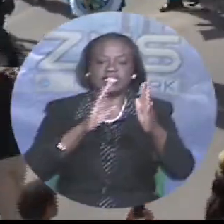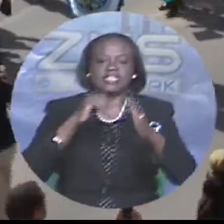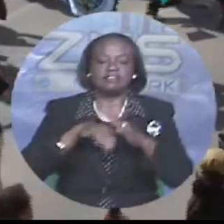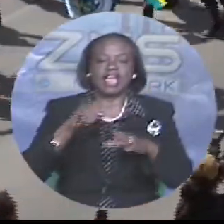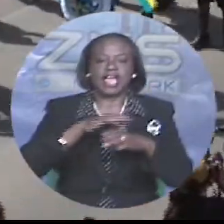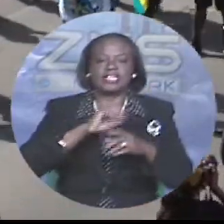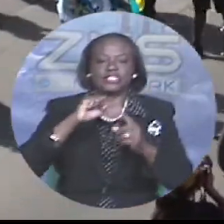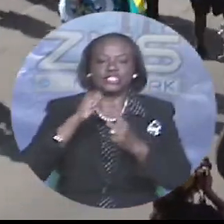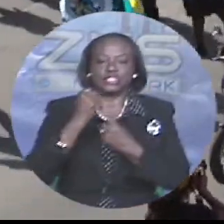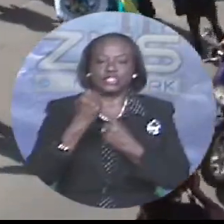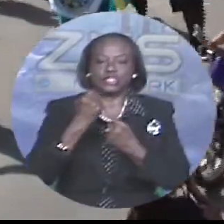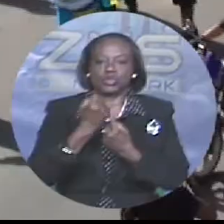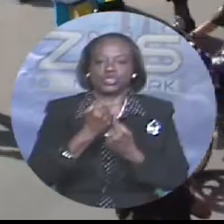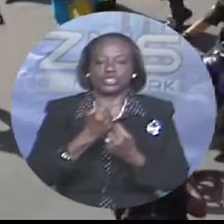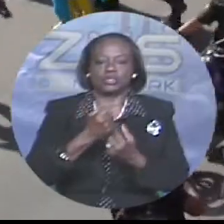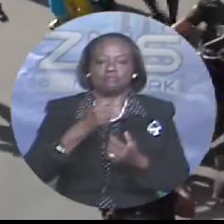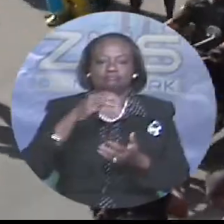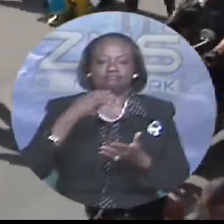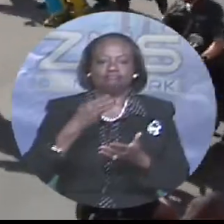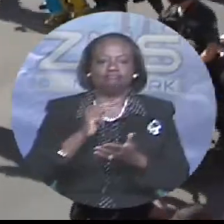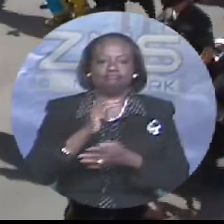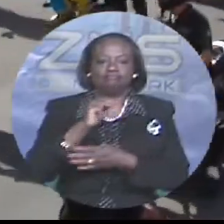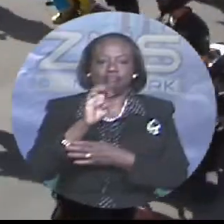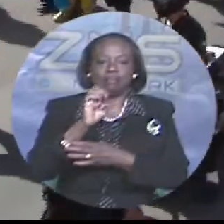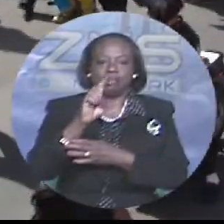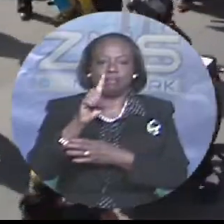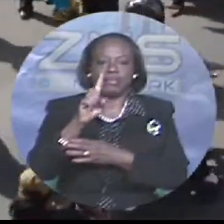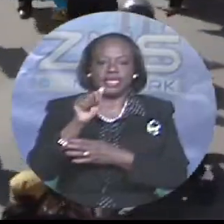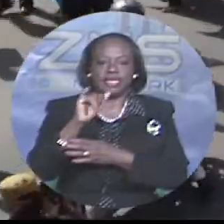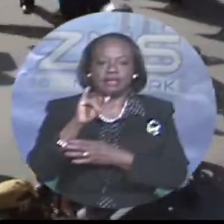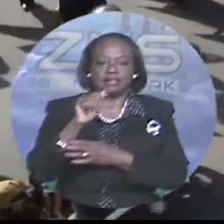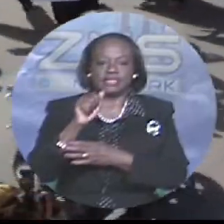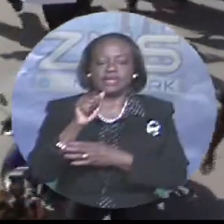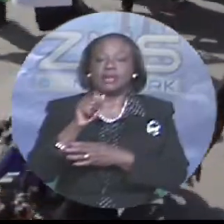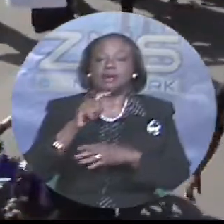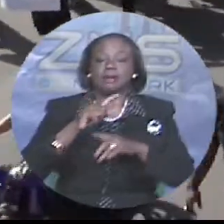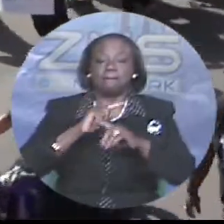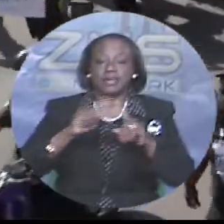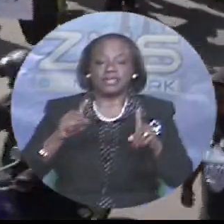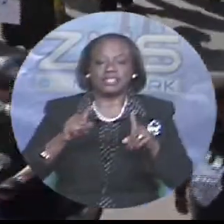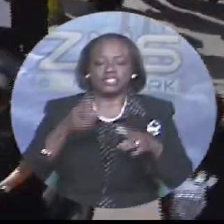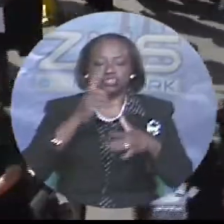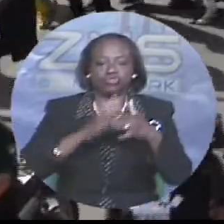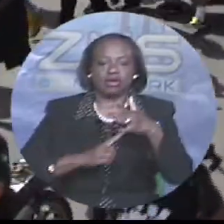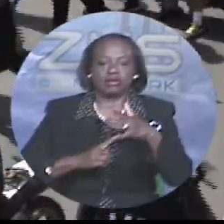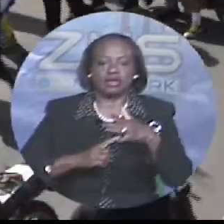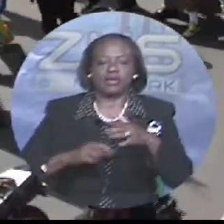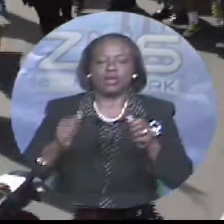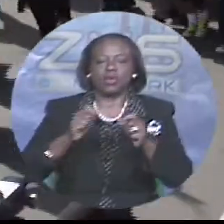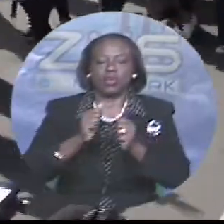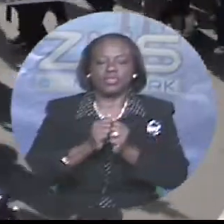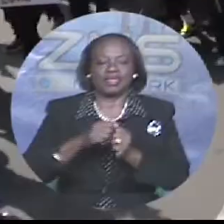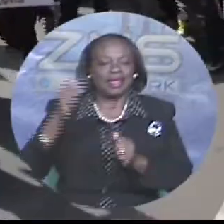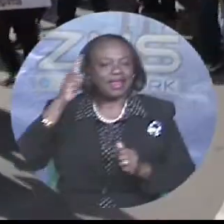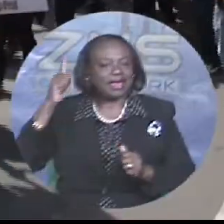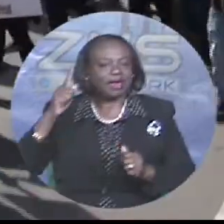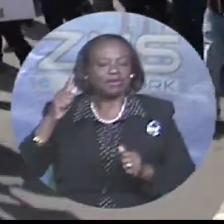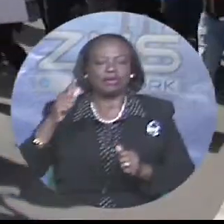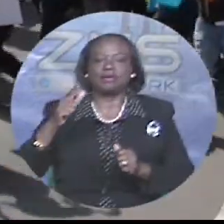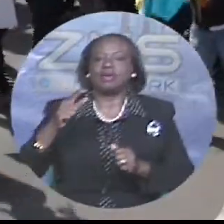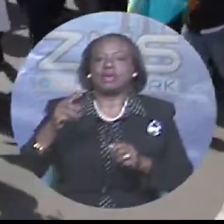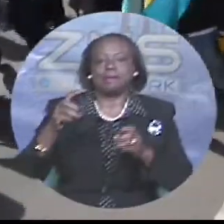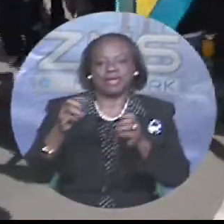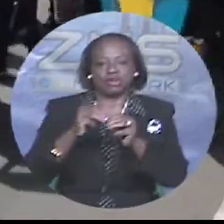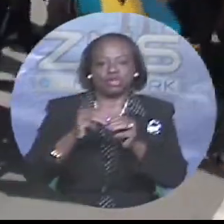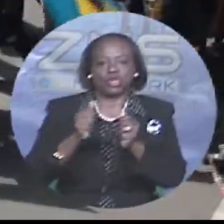says most of the time it's drowned out by what he calls the louder minority with a political agenda. He referred to the National